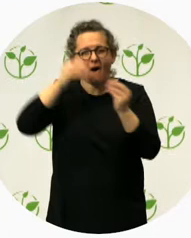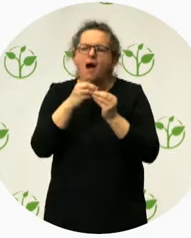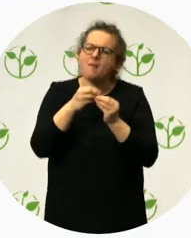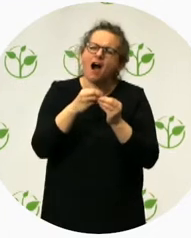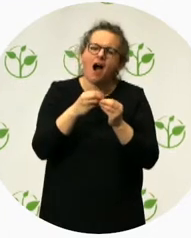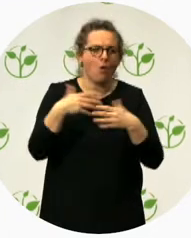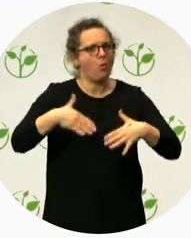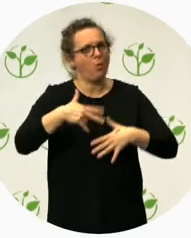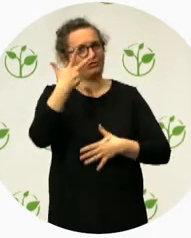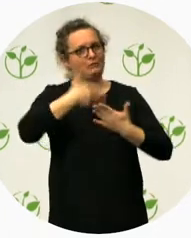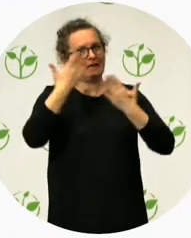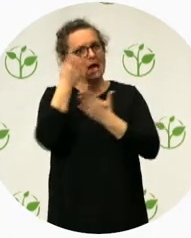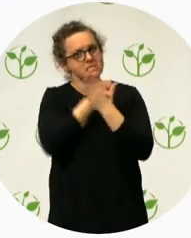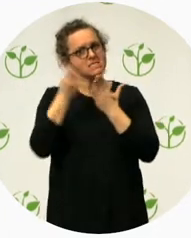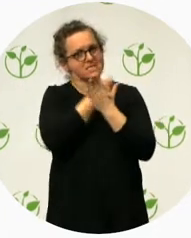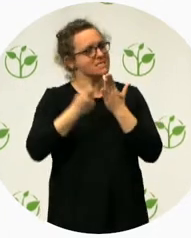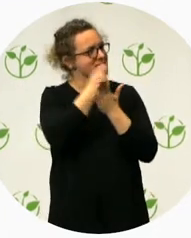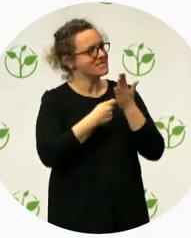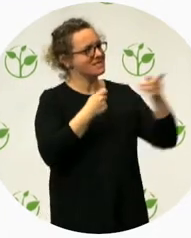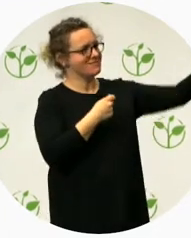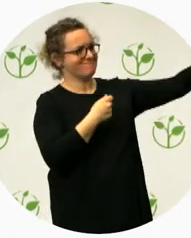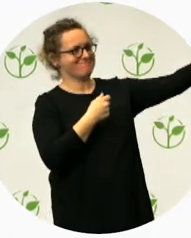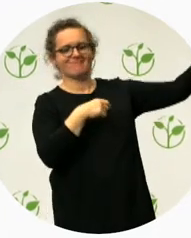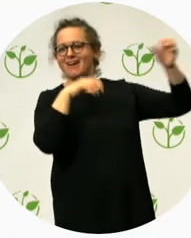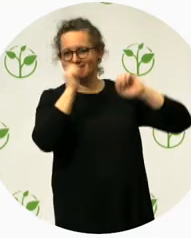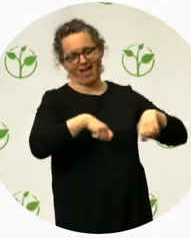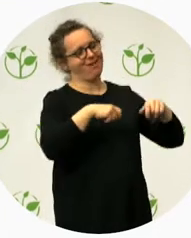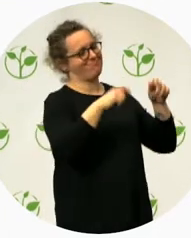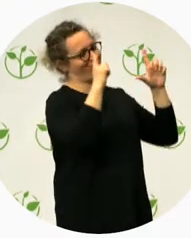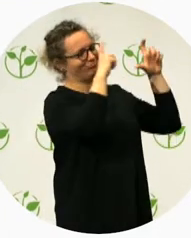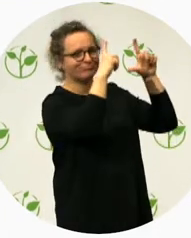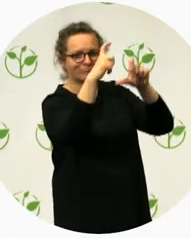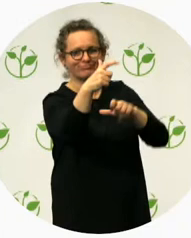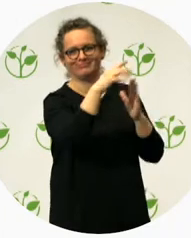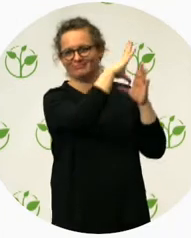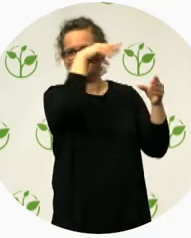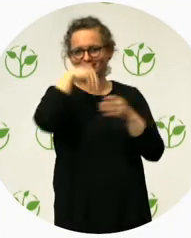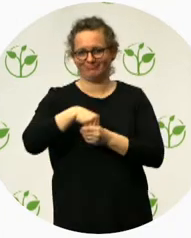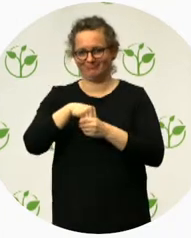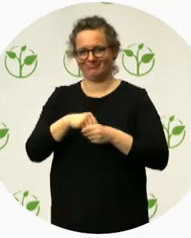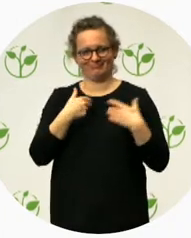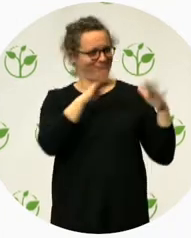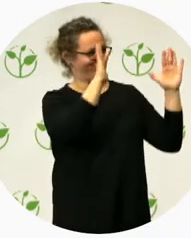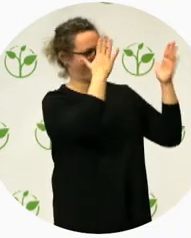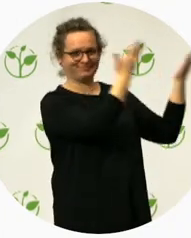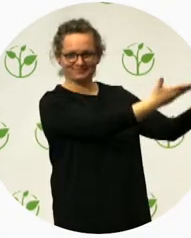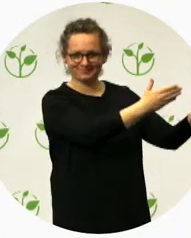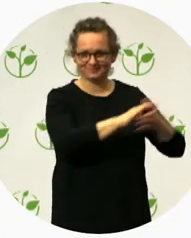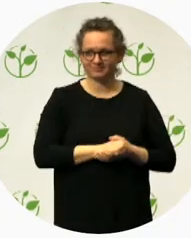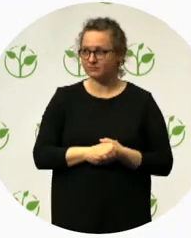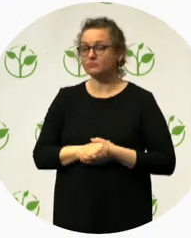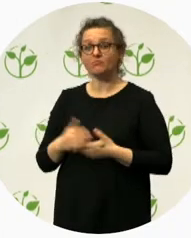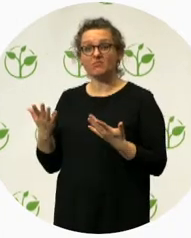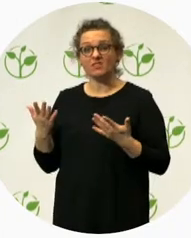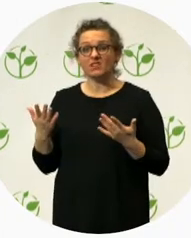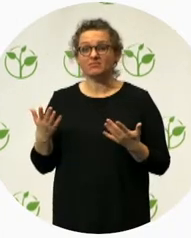photograph of. They're fantastic. I've mentioned our sign languaging crew over here, as I introduced them earlier on. I know I